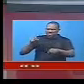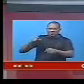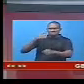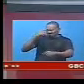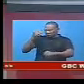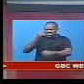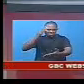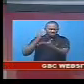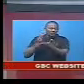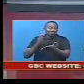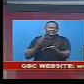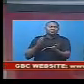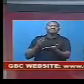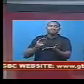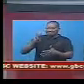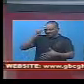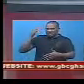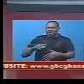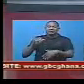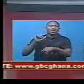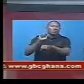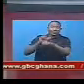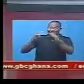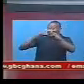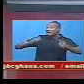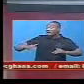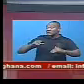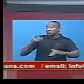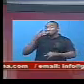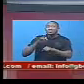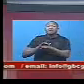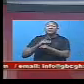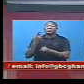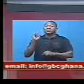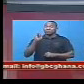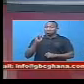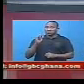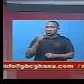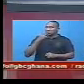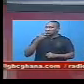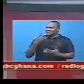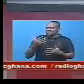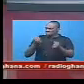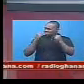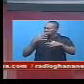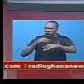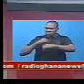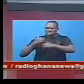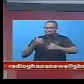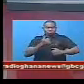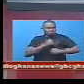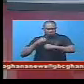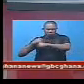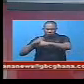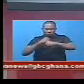Water Resources, Works and Housing Minister Alhaji Collins Dauda, who made the pledge in Kumasi, said a big security